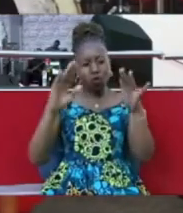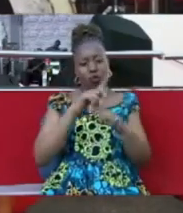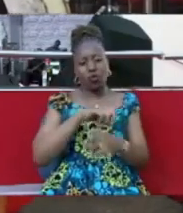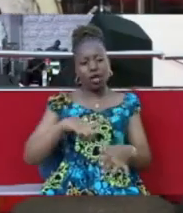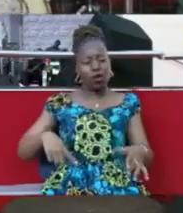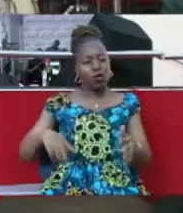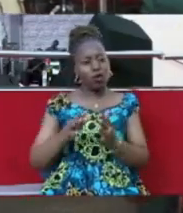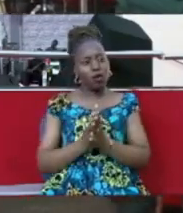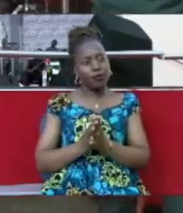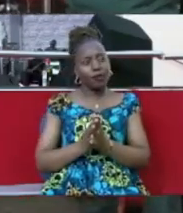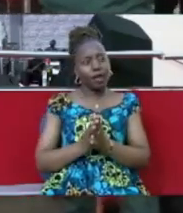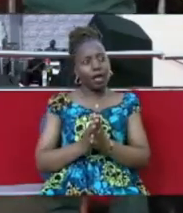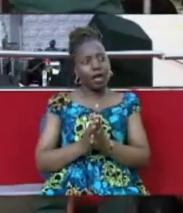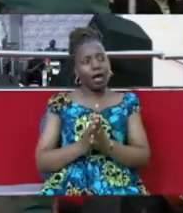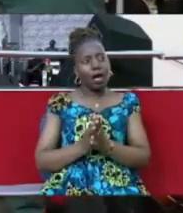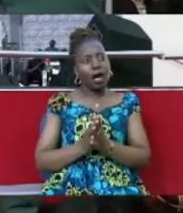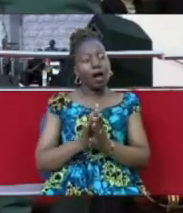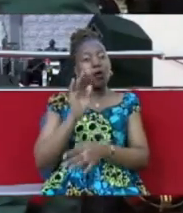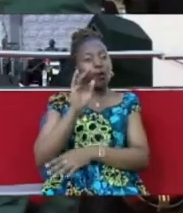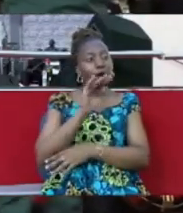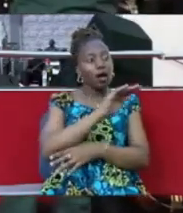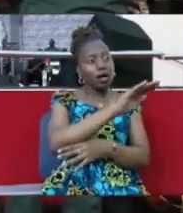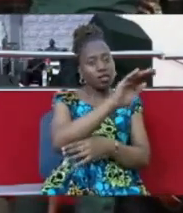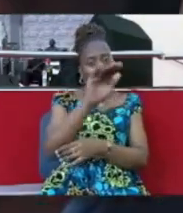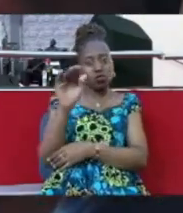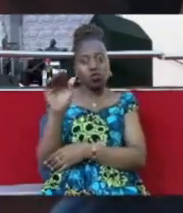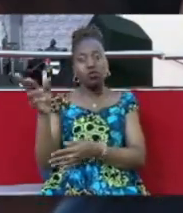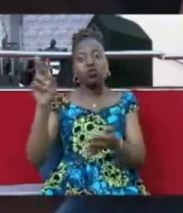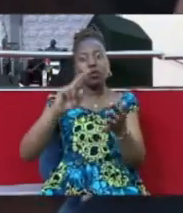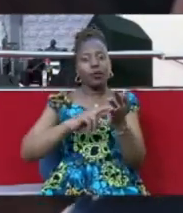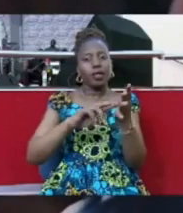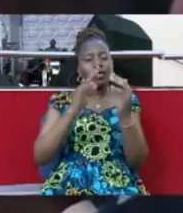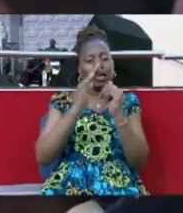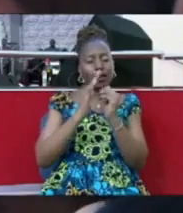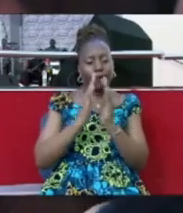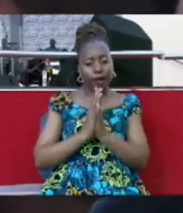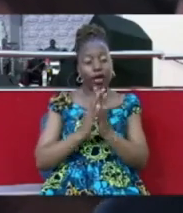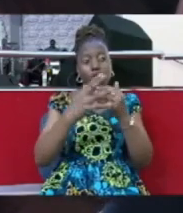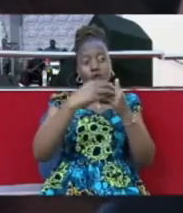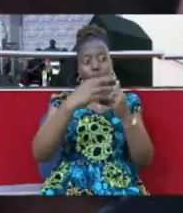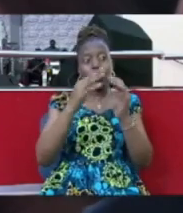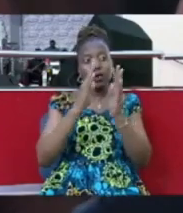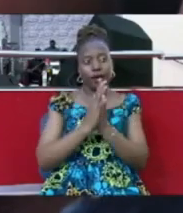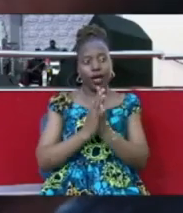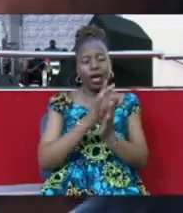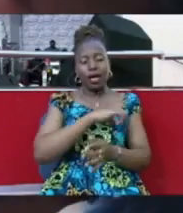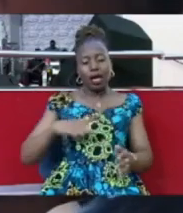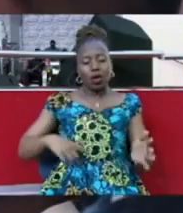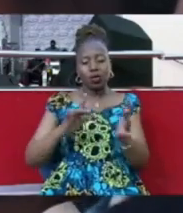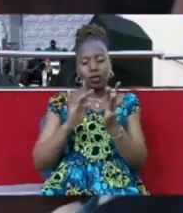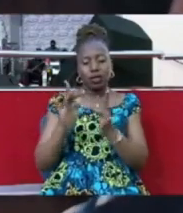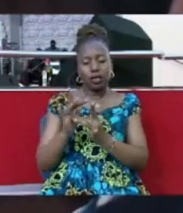I'd like us together to repeat this prayer. Say, Lord Jesus, I come to